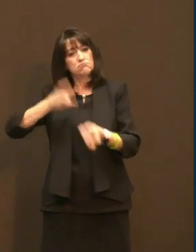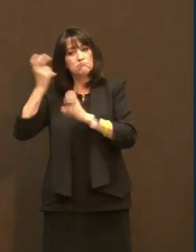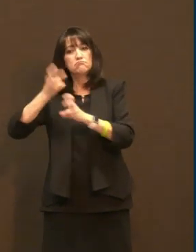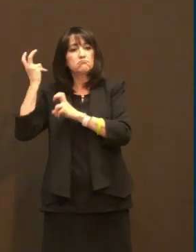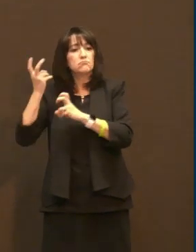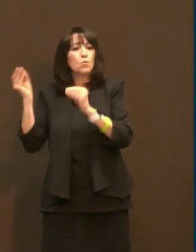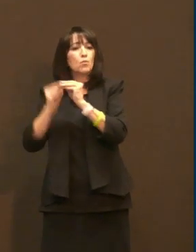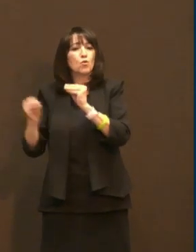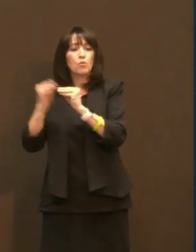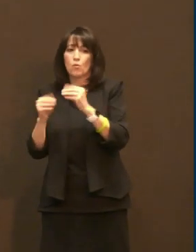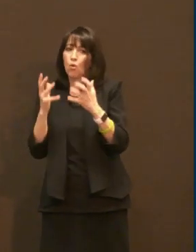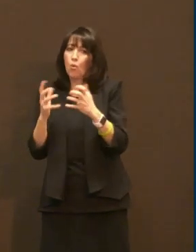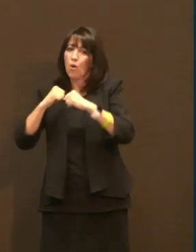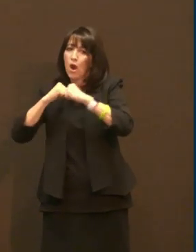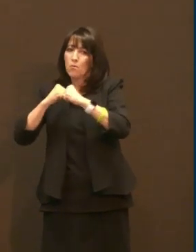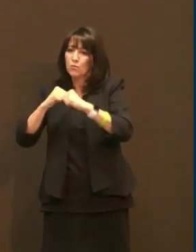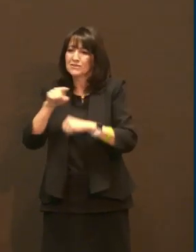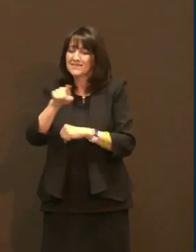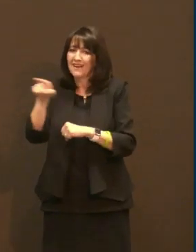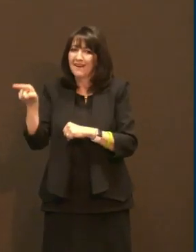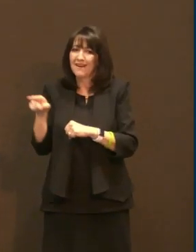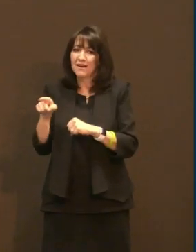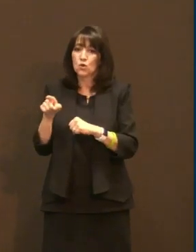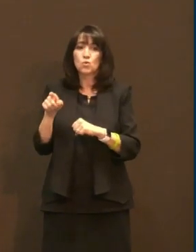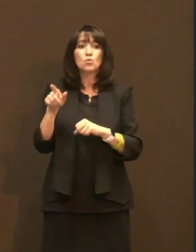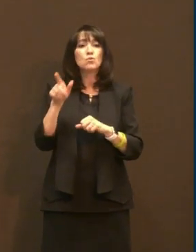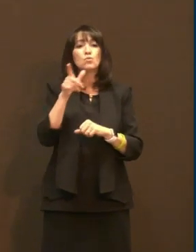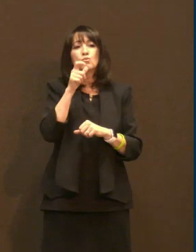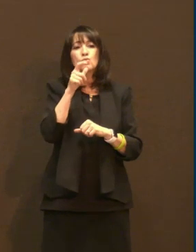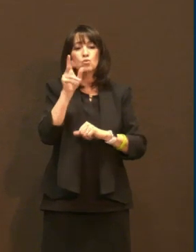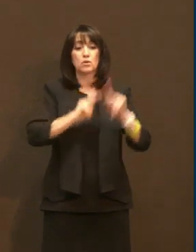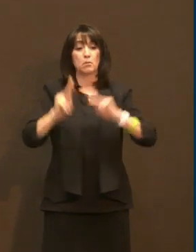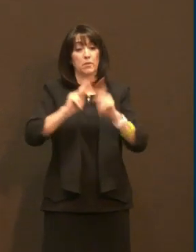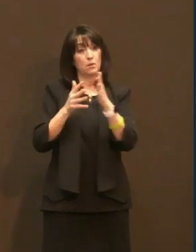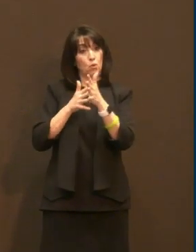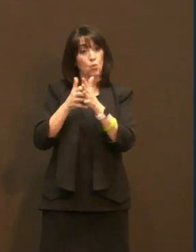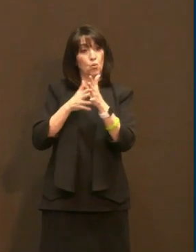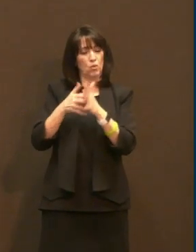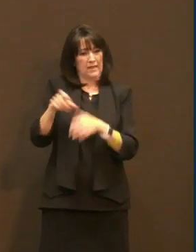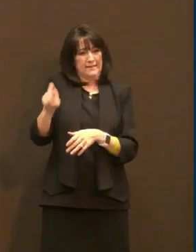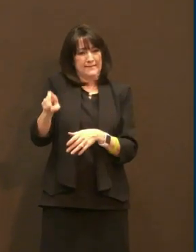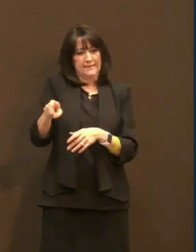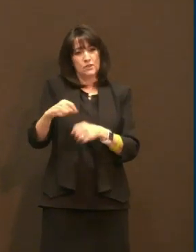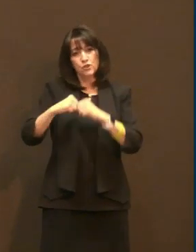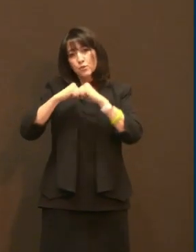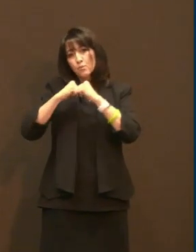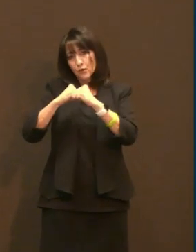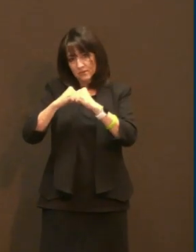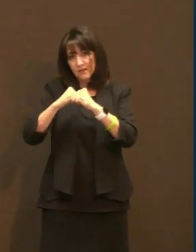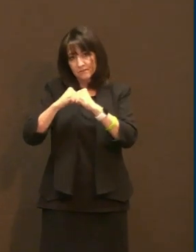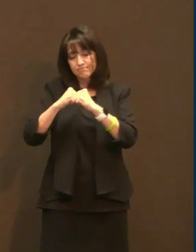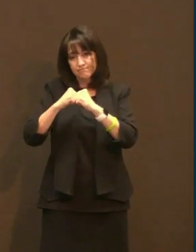those populations, because that's what we have to do as we allow people to circulate again